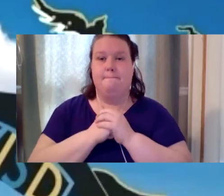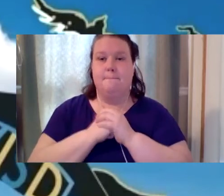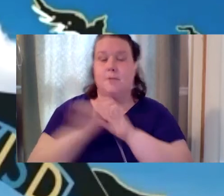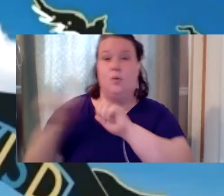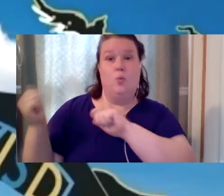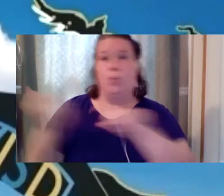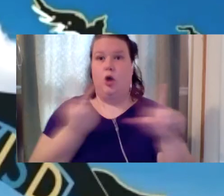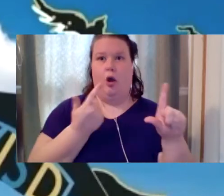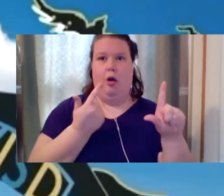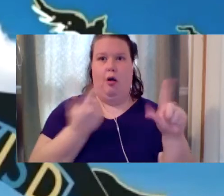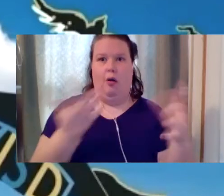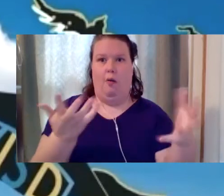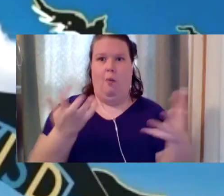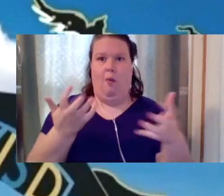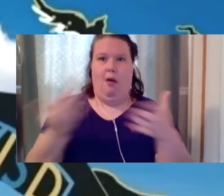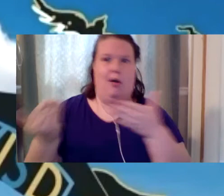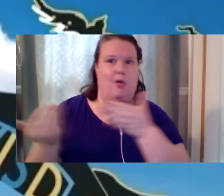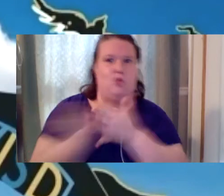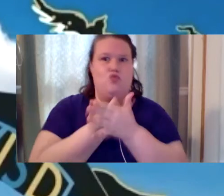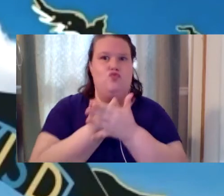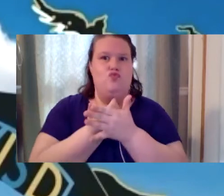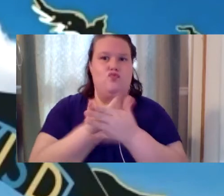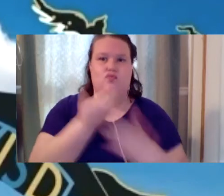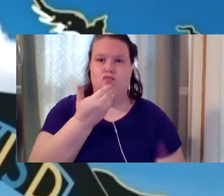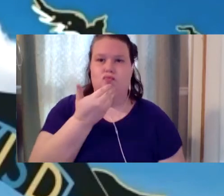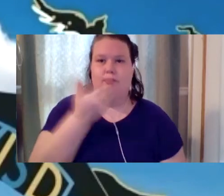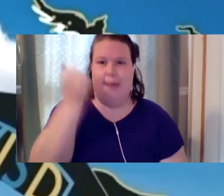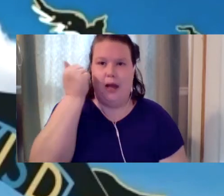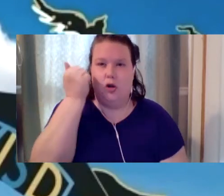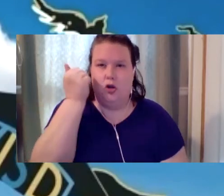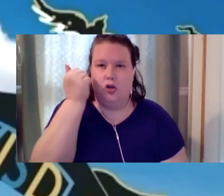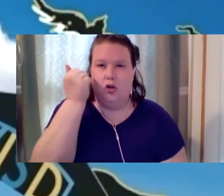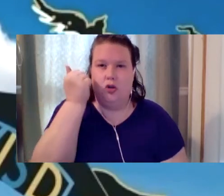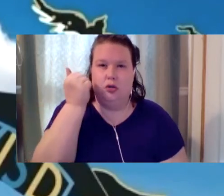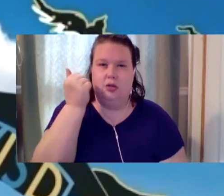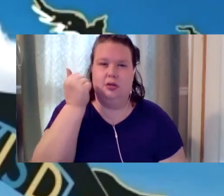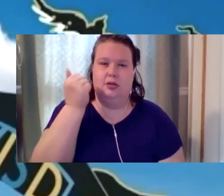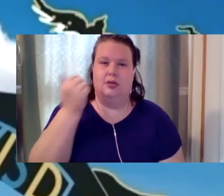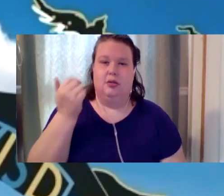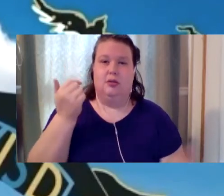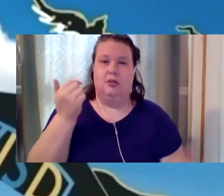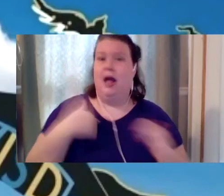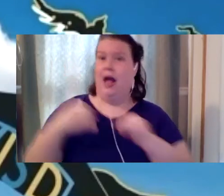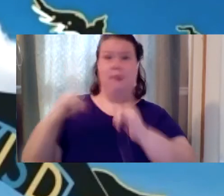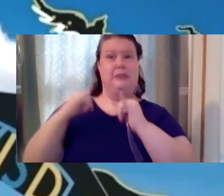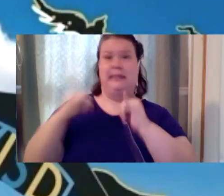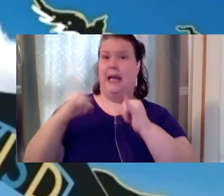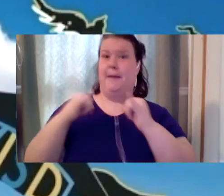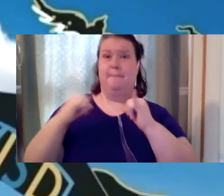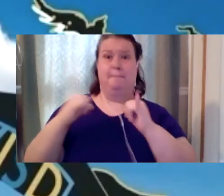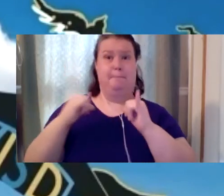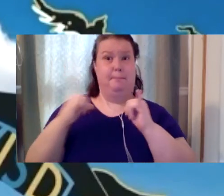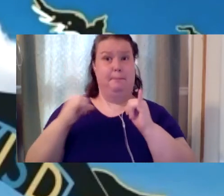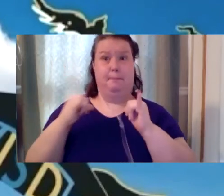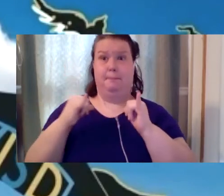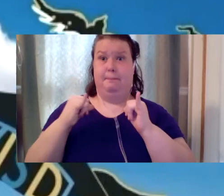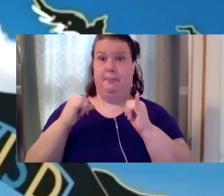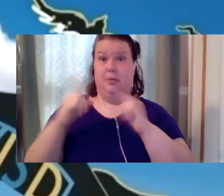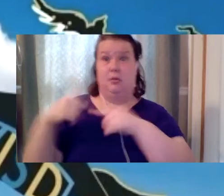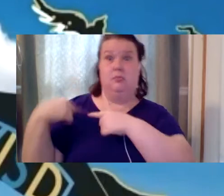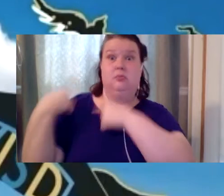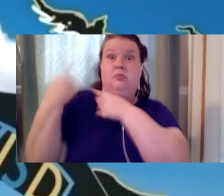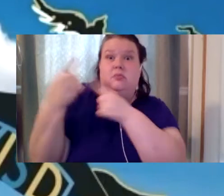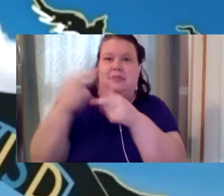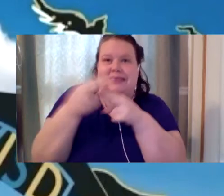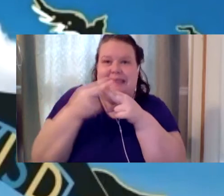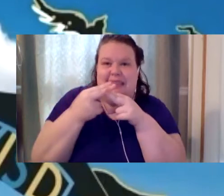want better, but we've got to fit that into the context of, and I'm the same way, because we have been handling band-aids a long